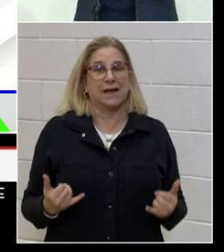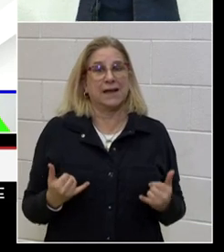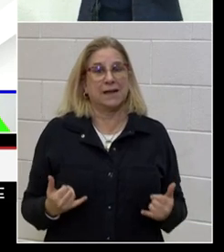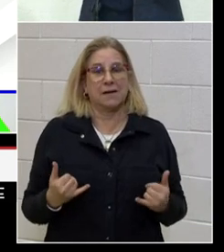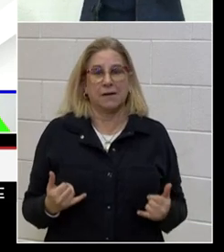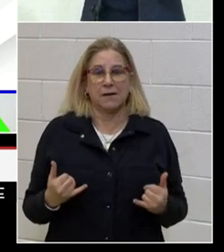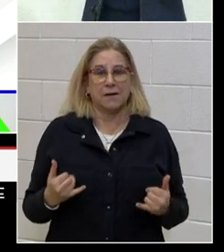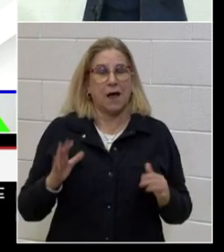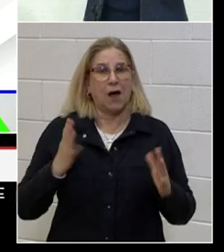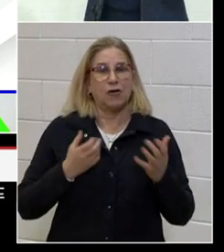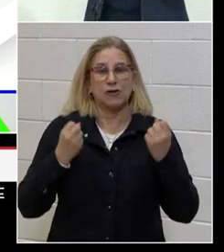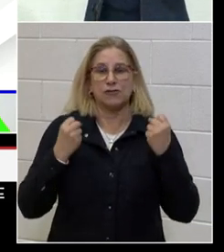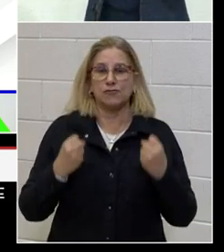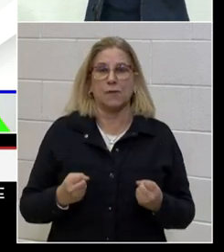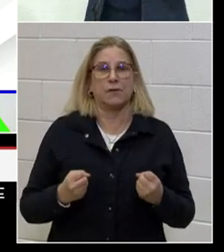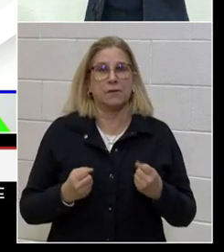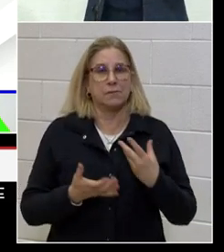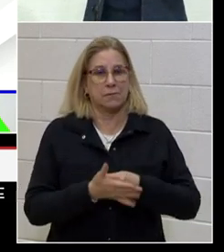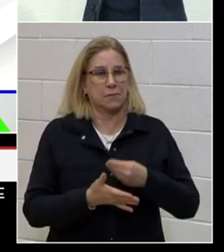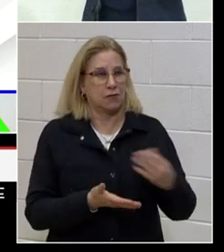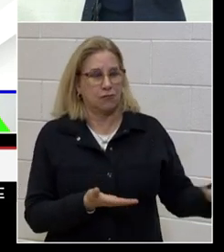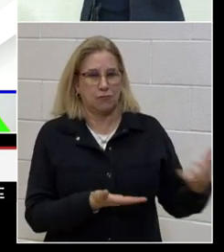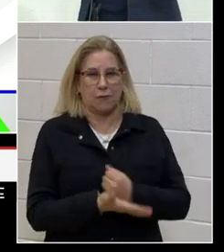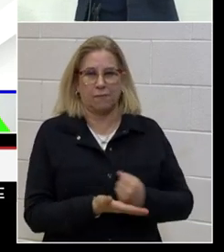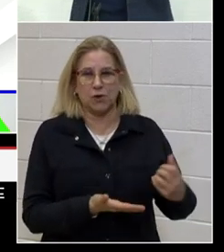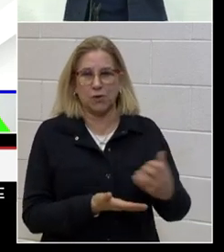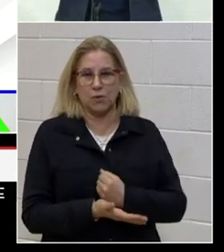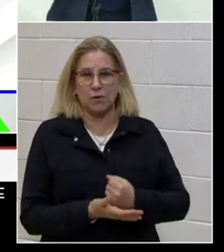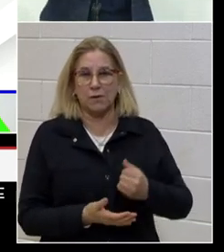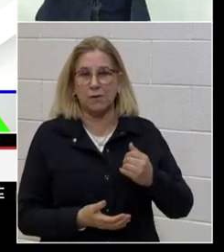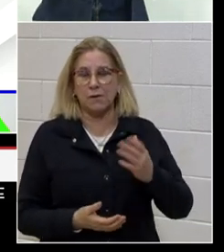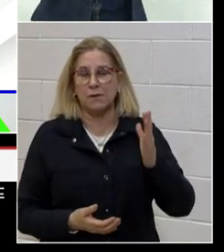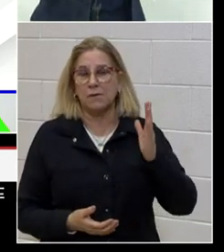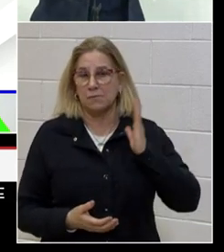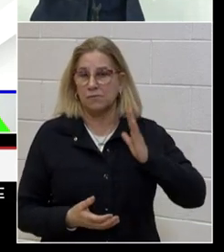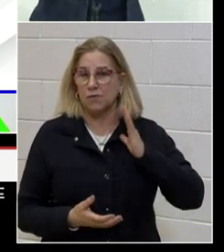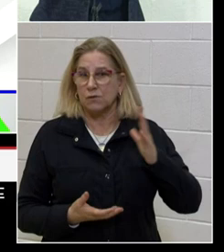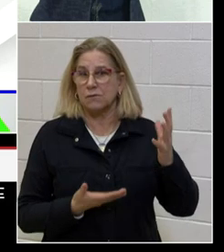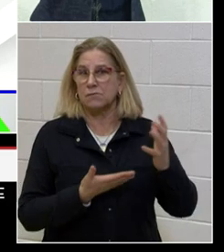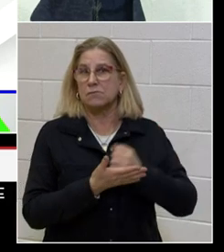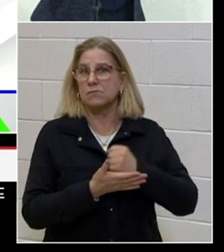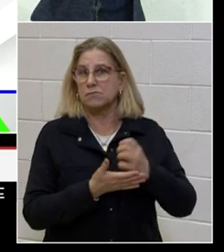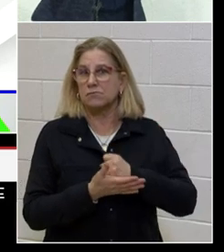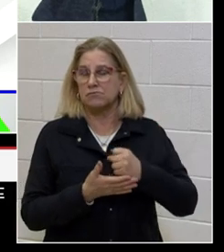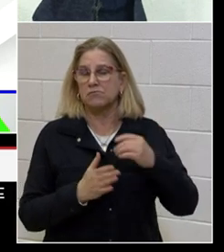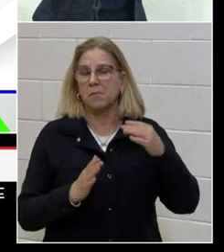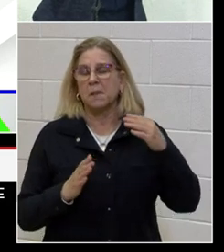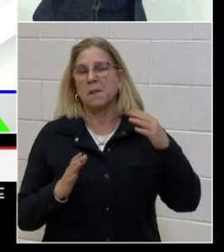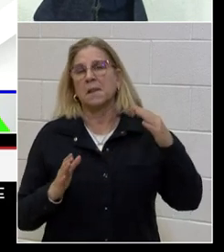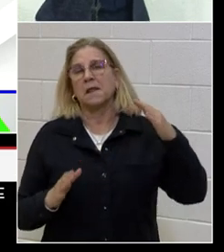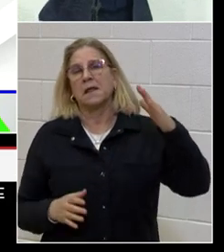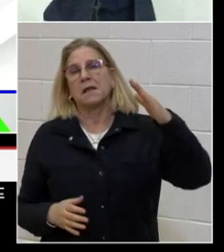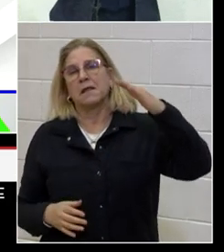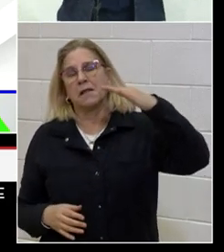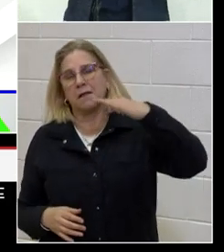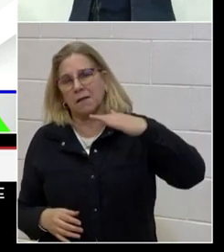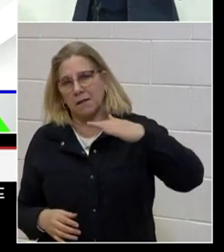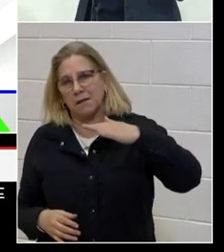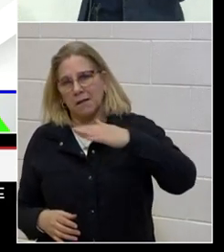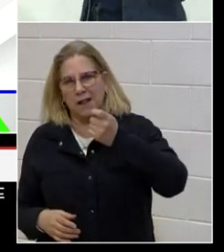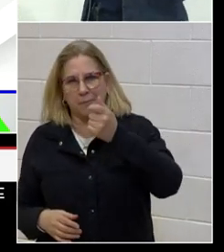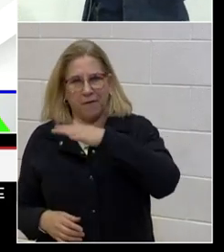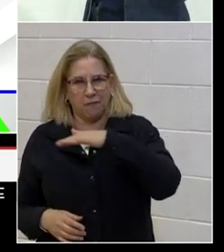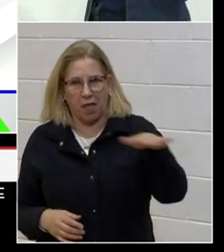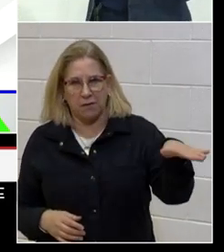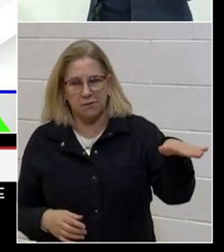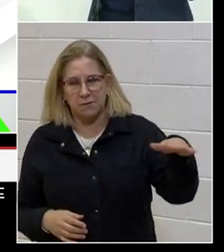of our revenue growth and how it has slowed down compared to DC of even 5 or 7 years